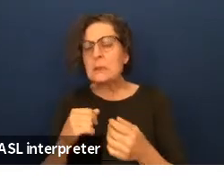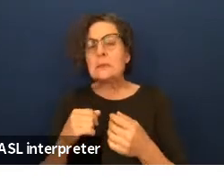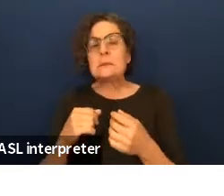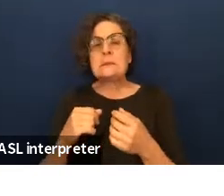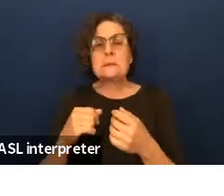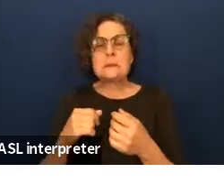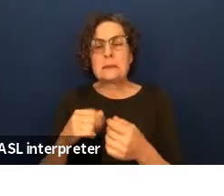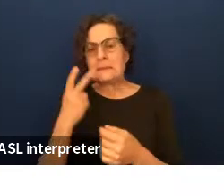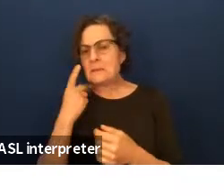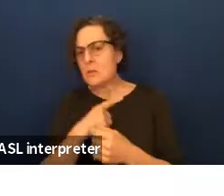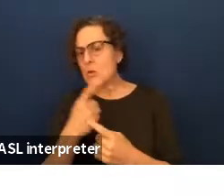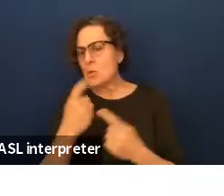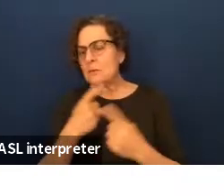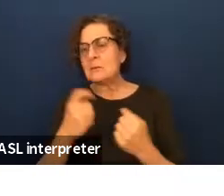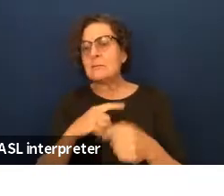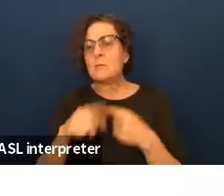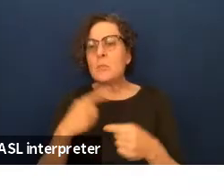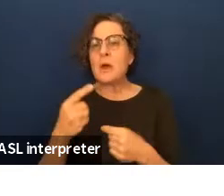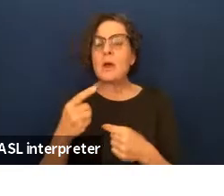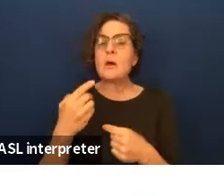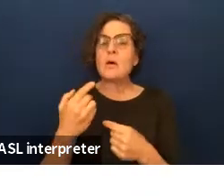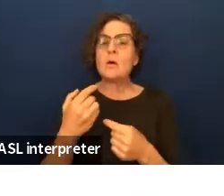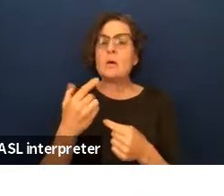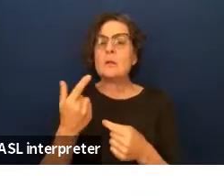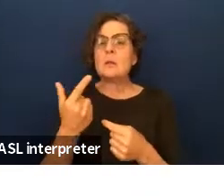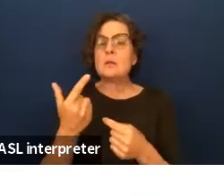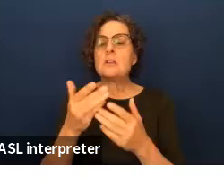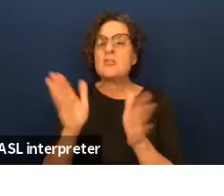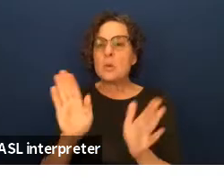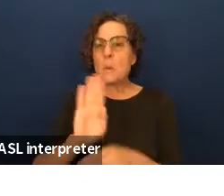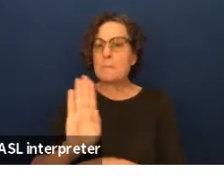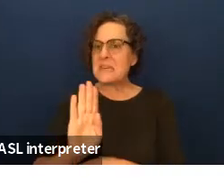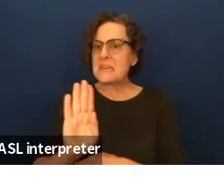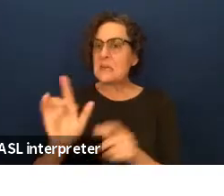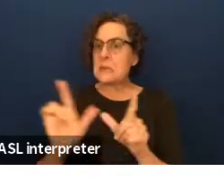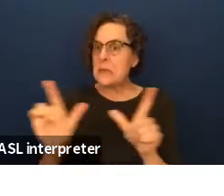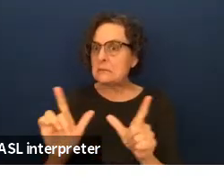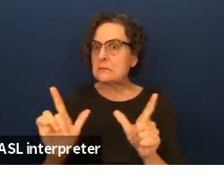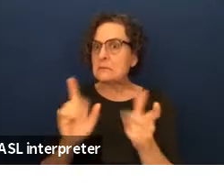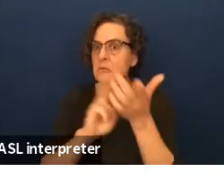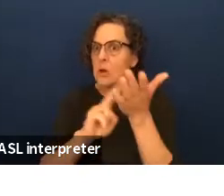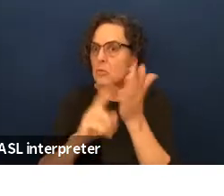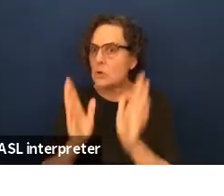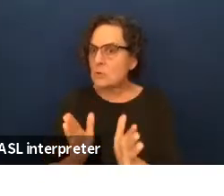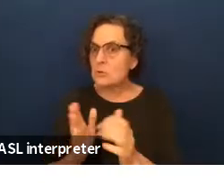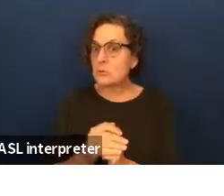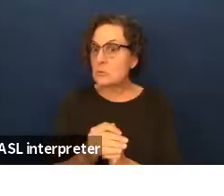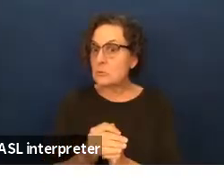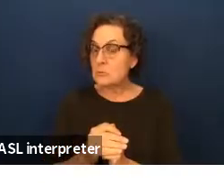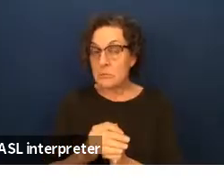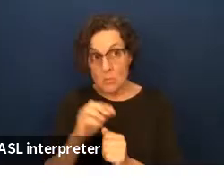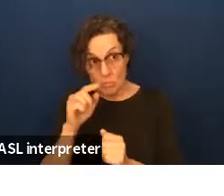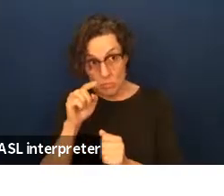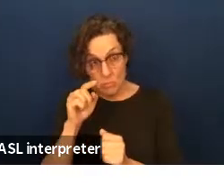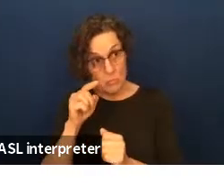the General B licensed contractor. Is that the level of